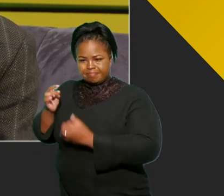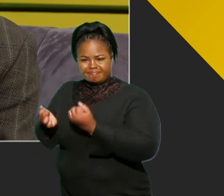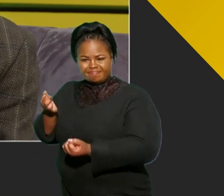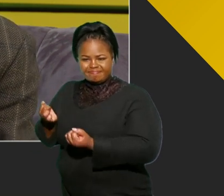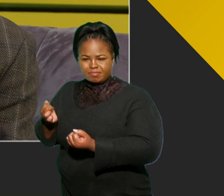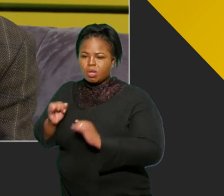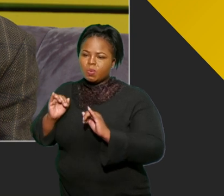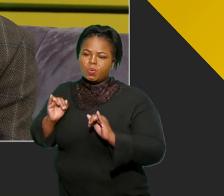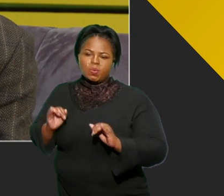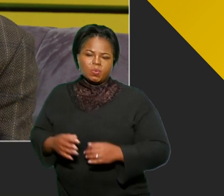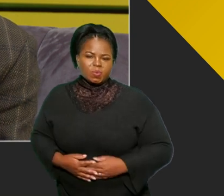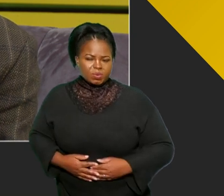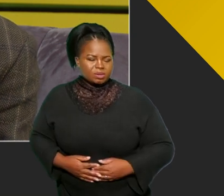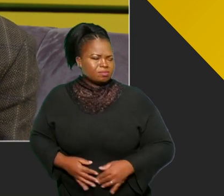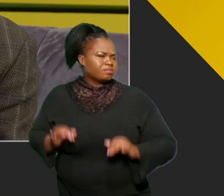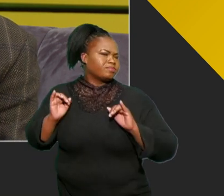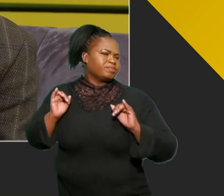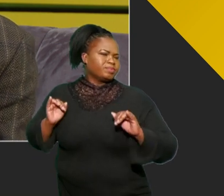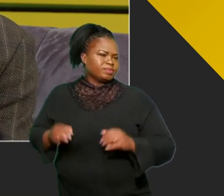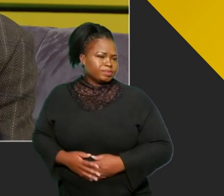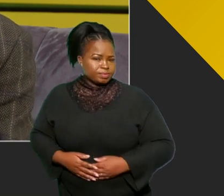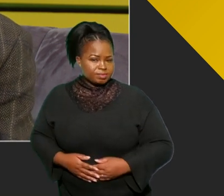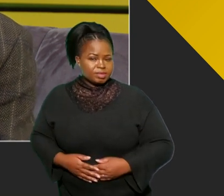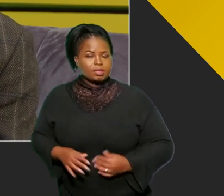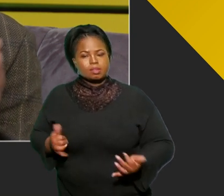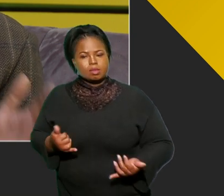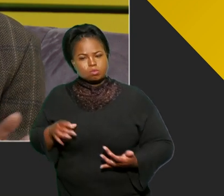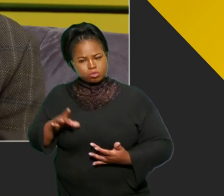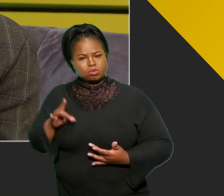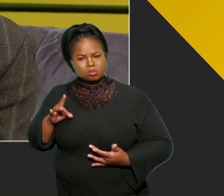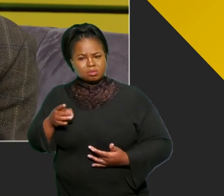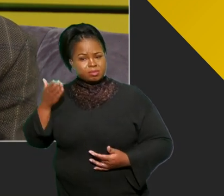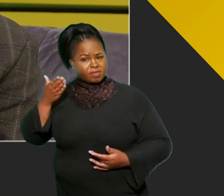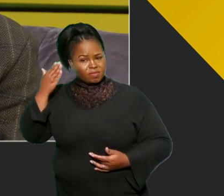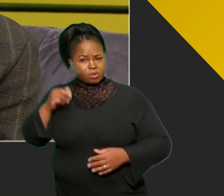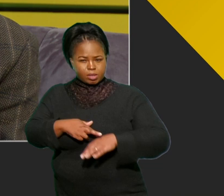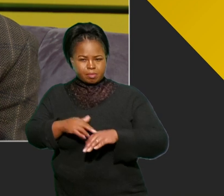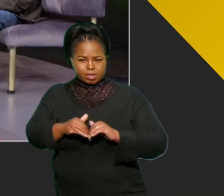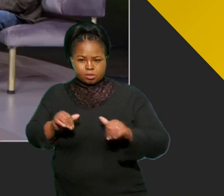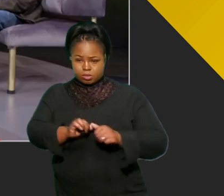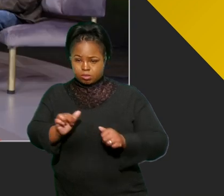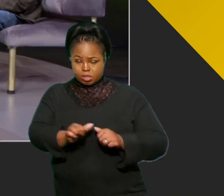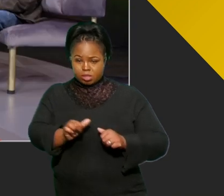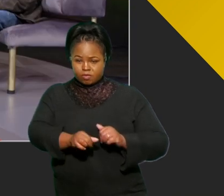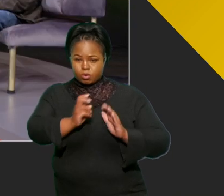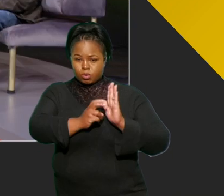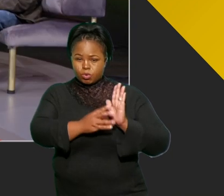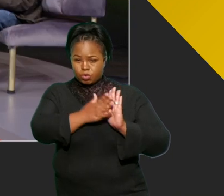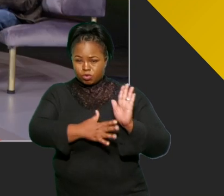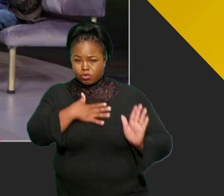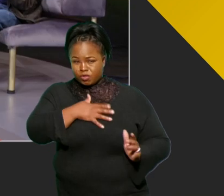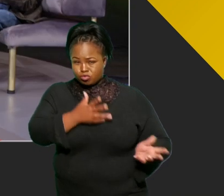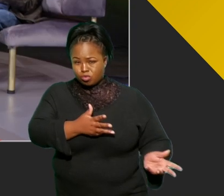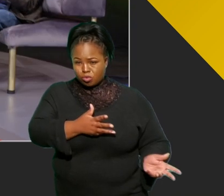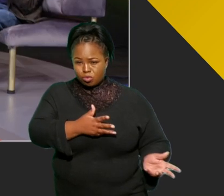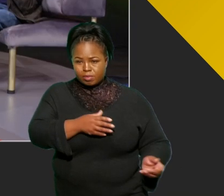is bad in that. Very bad. So that's why we opt. Being on a level, it's because apartheid in terms of regulation, do you feel that? Yeah, no, I'm